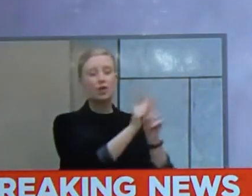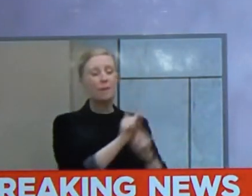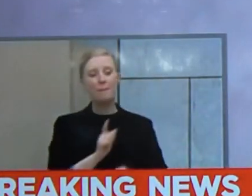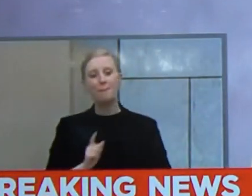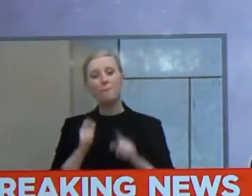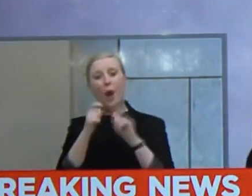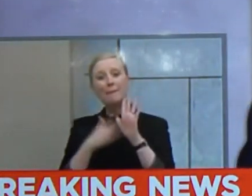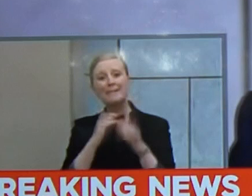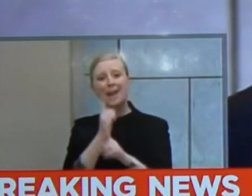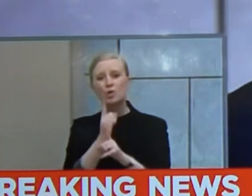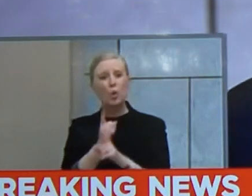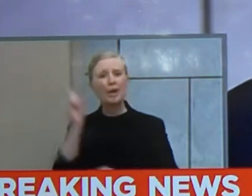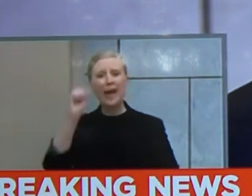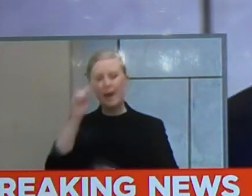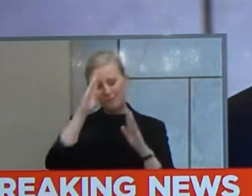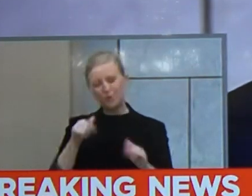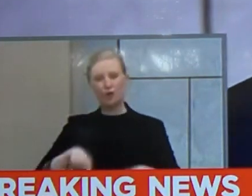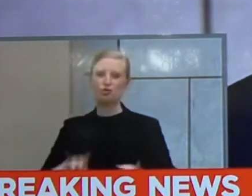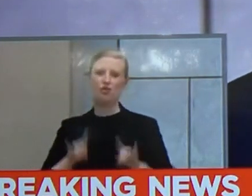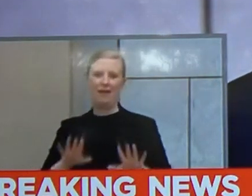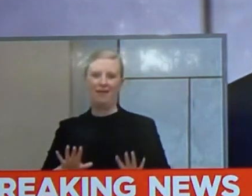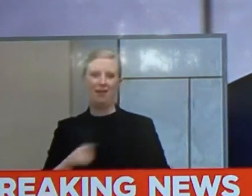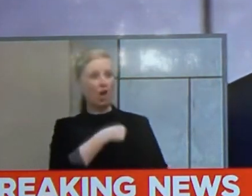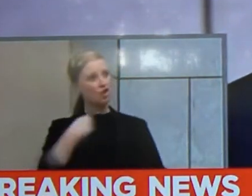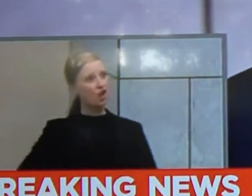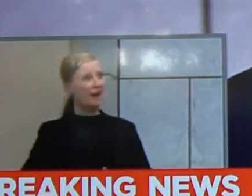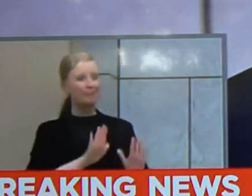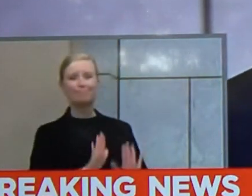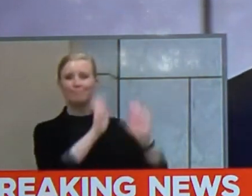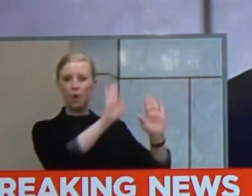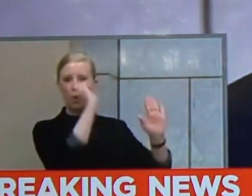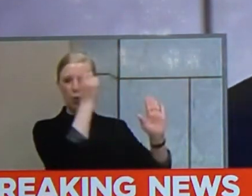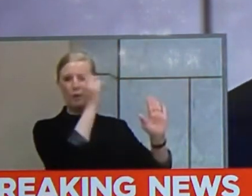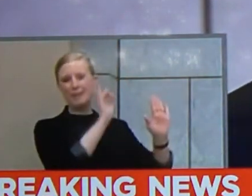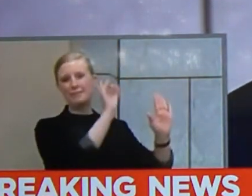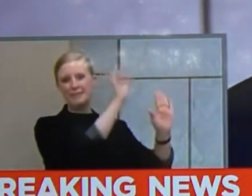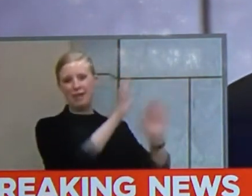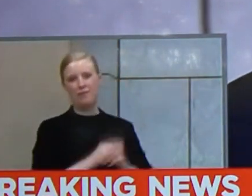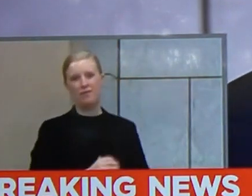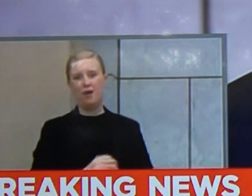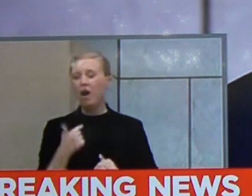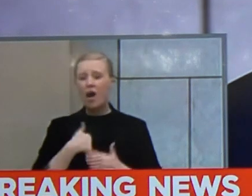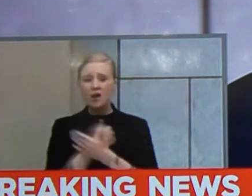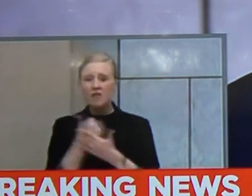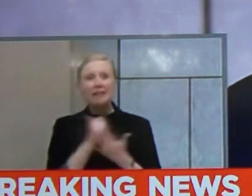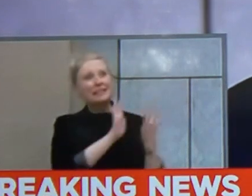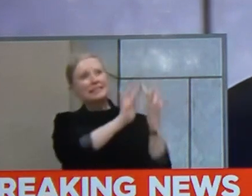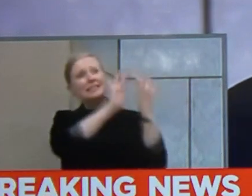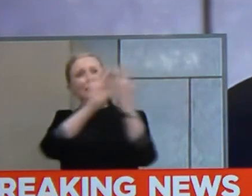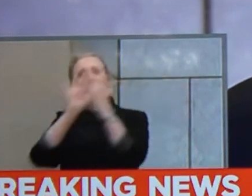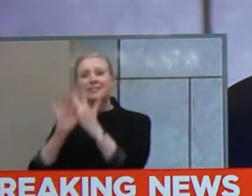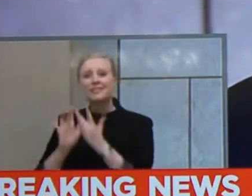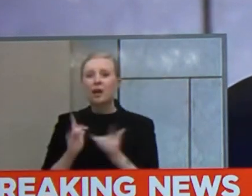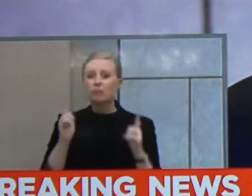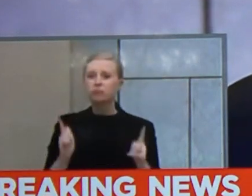We'll let other countries focus what they need to focus on in their country. I'm speaking regularly to leaders around the world and trying to learn from